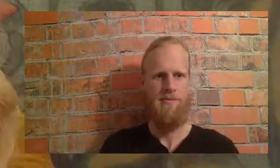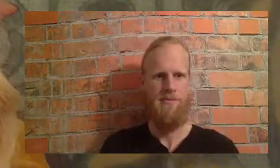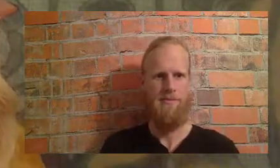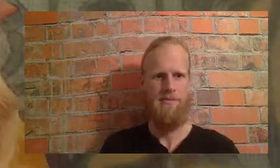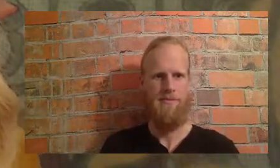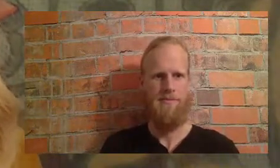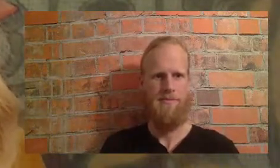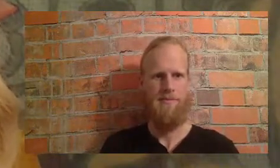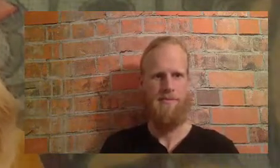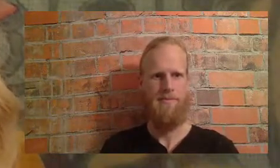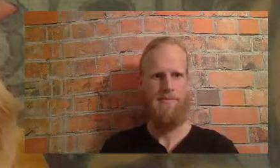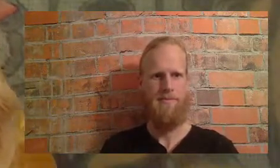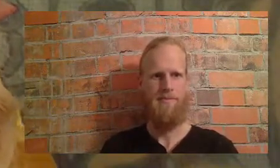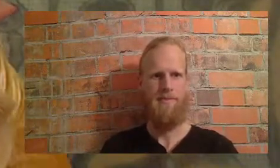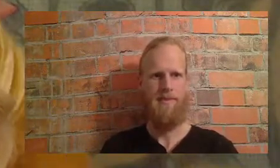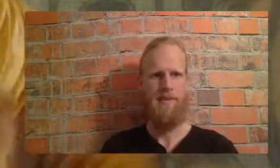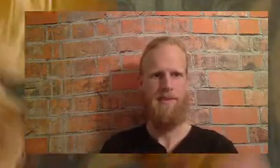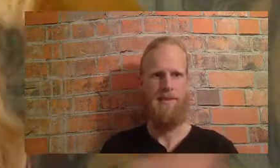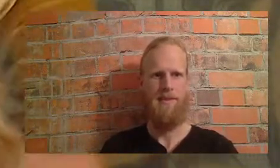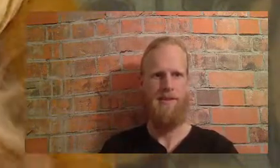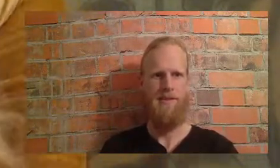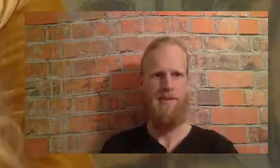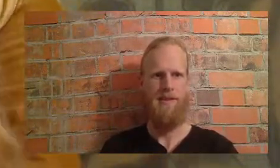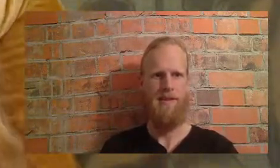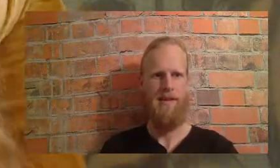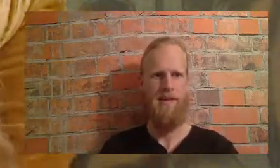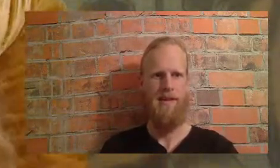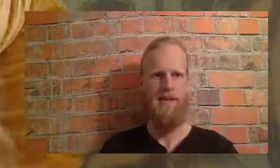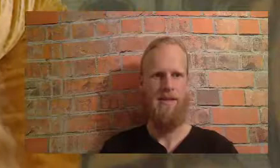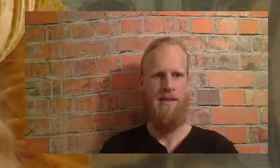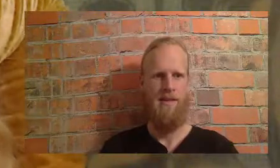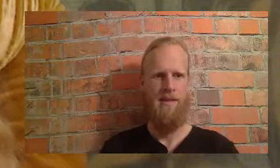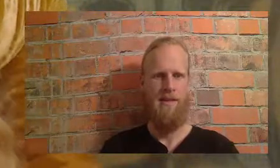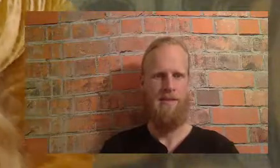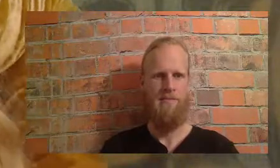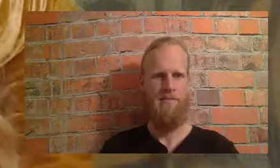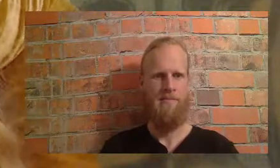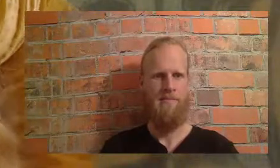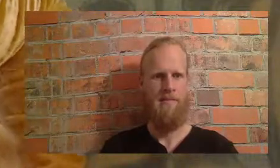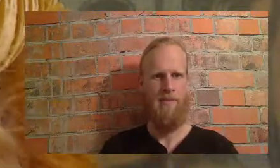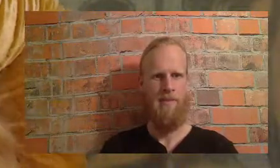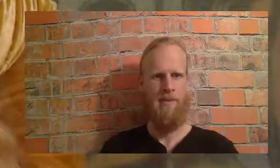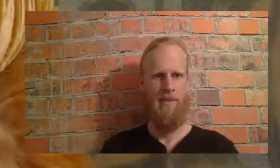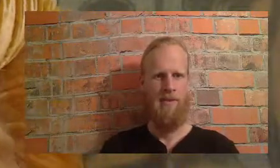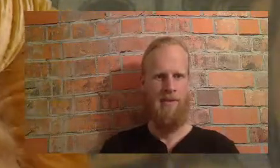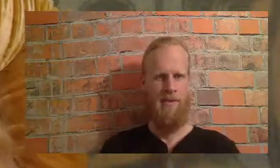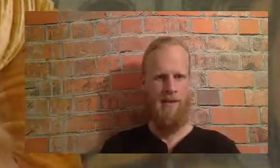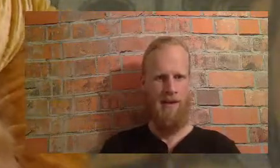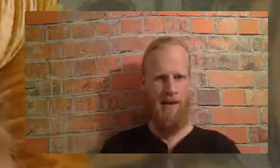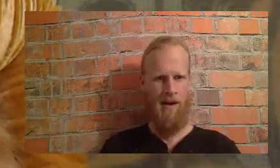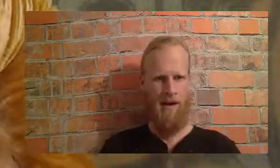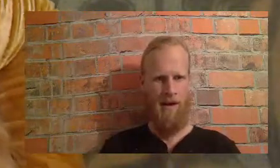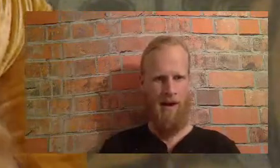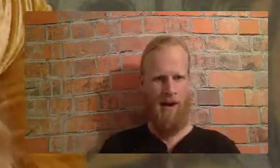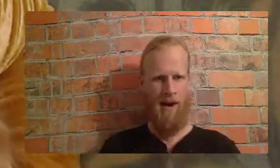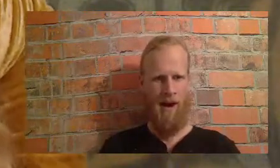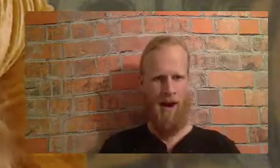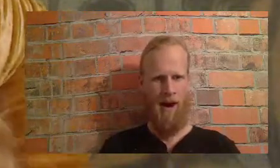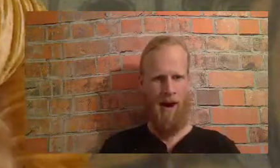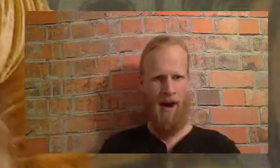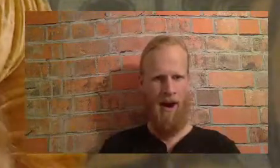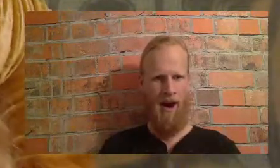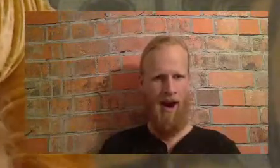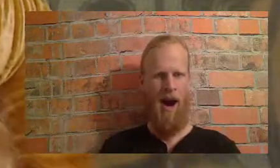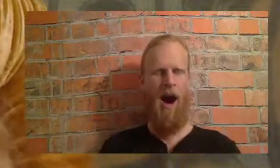and it's exhausting, tapping the side of the ribs. I'm open to loving and accepting